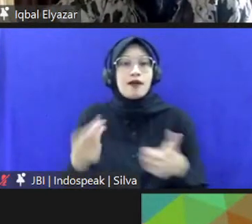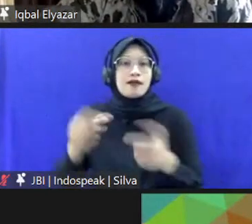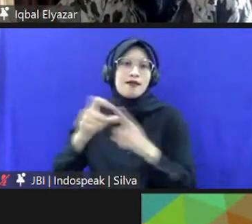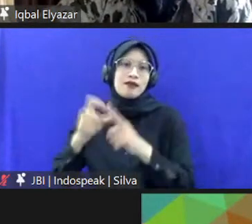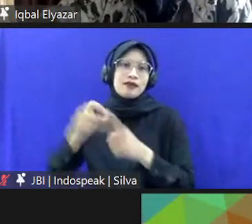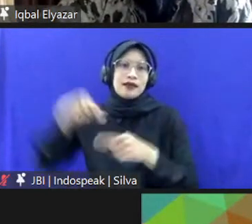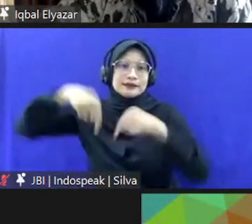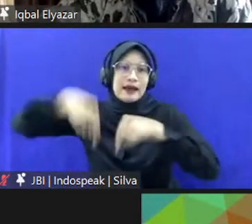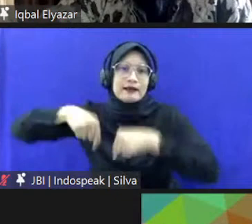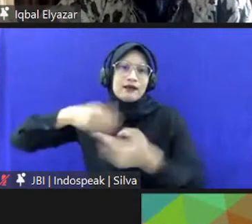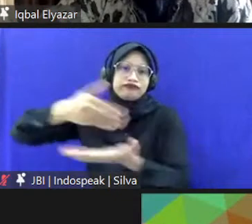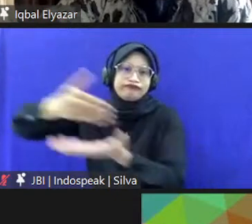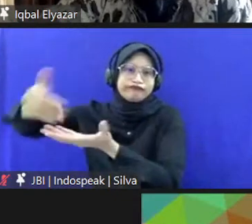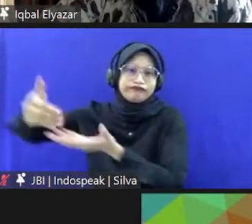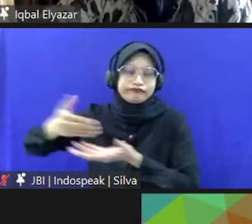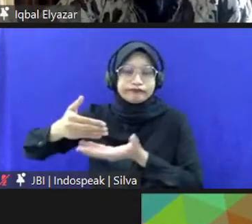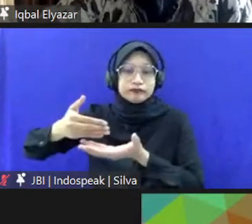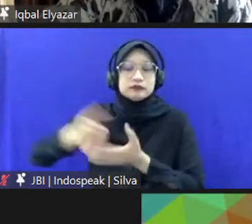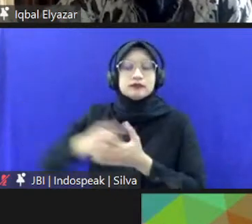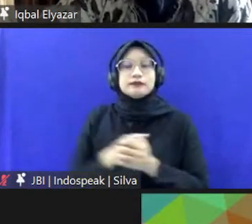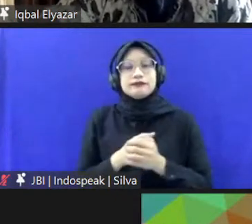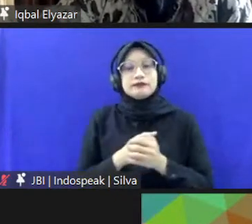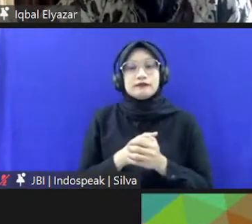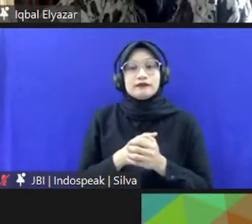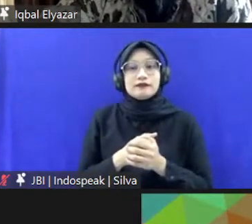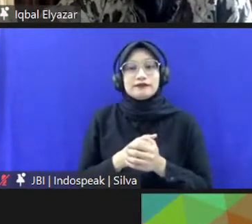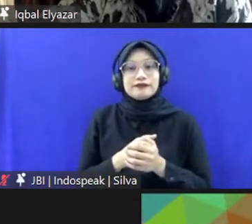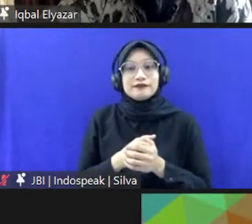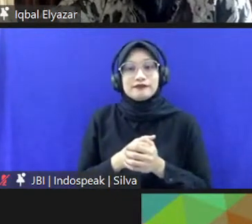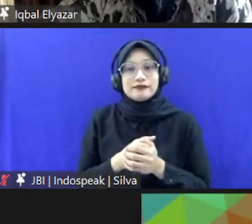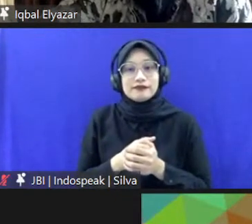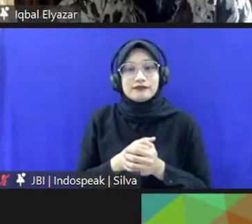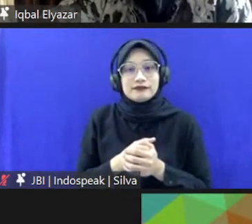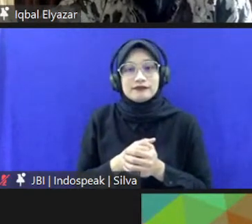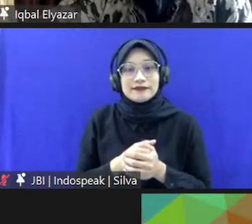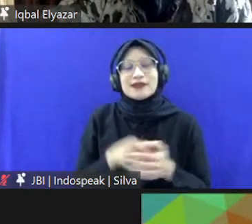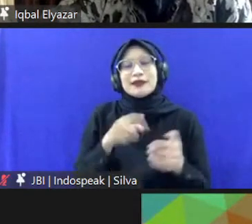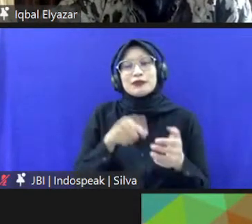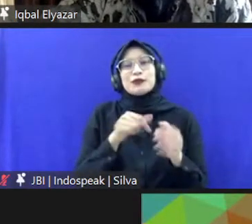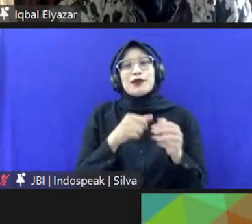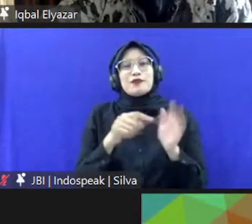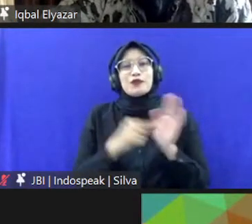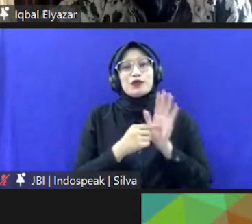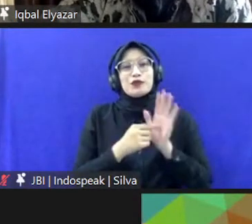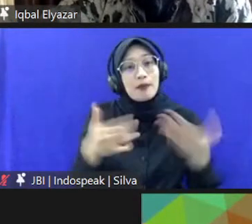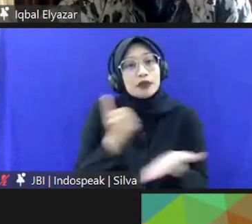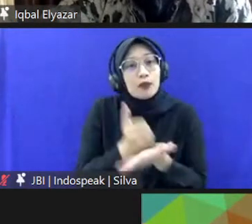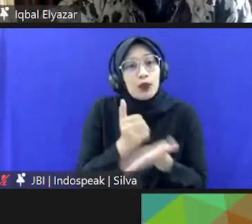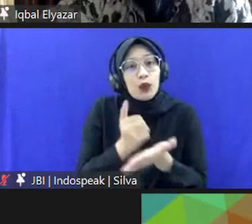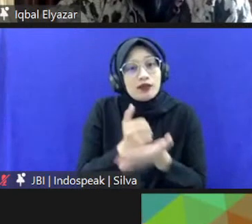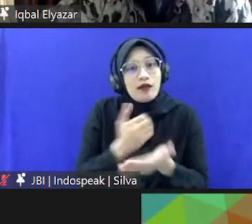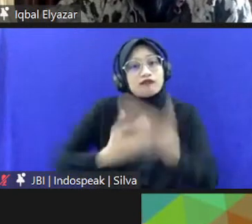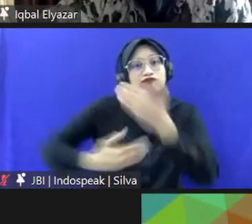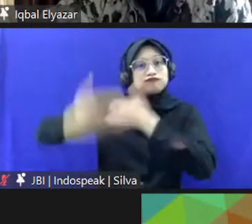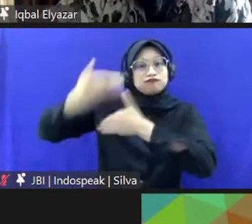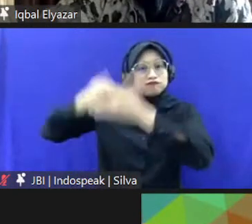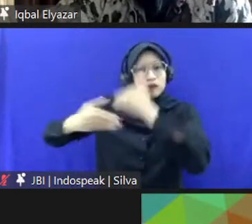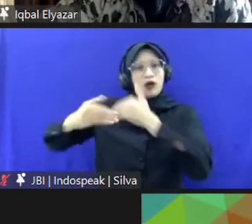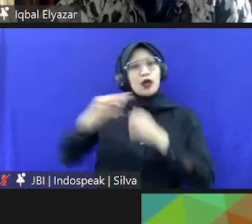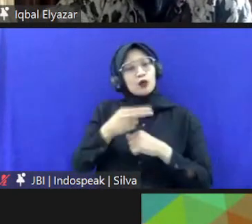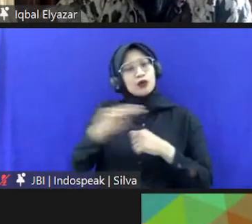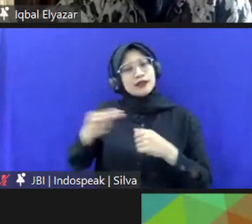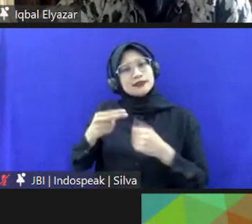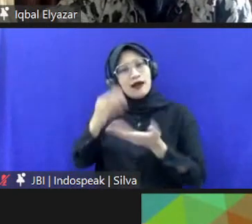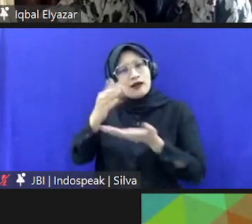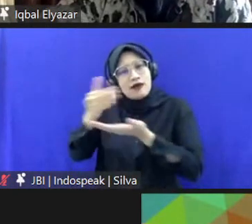to Indonesia as the example to lead Indonesia. And I think that that would give us a